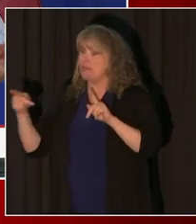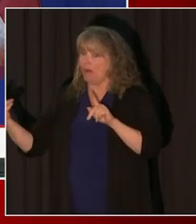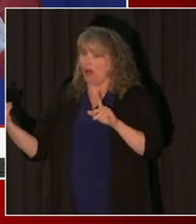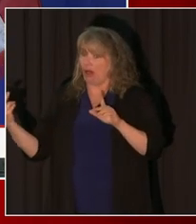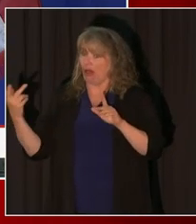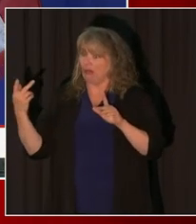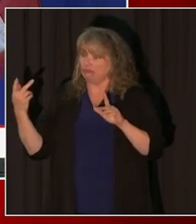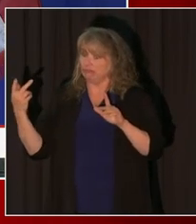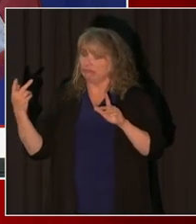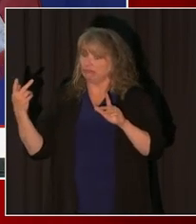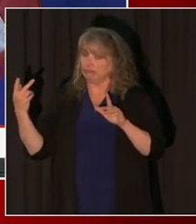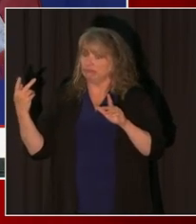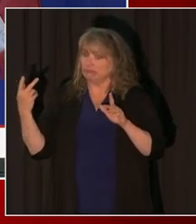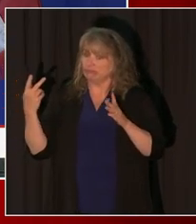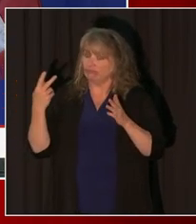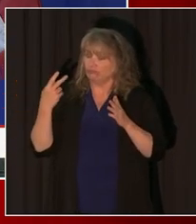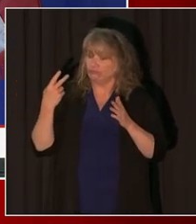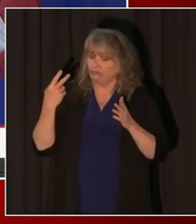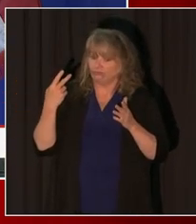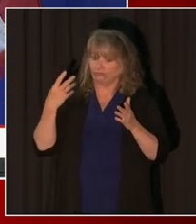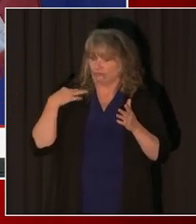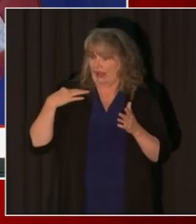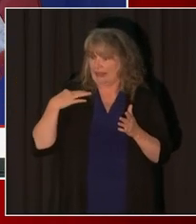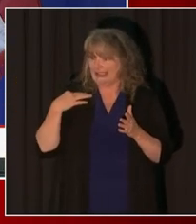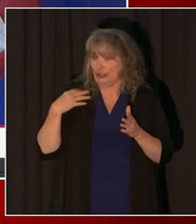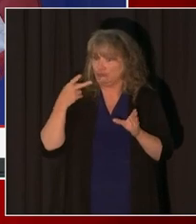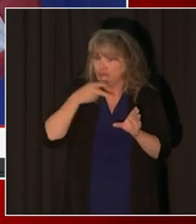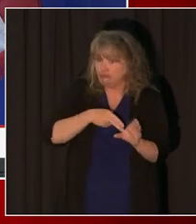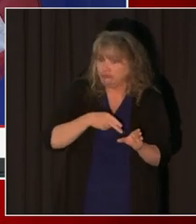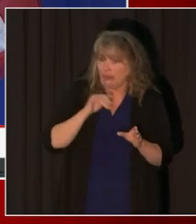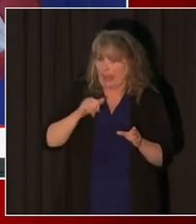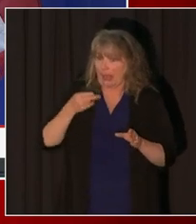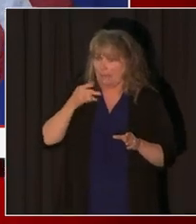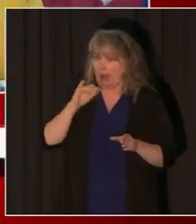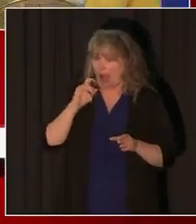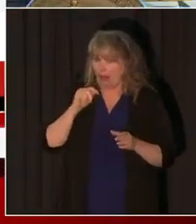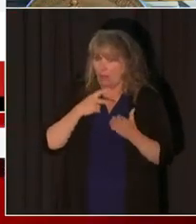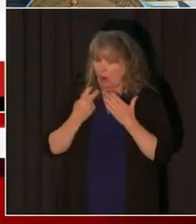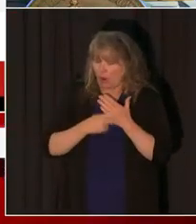this works and scrap it, I can't presume what the